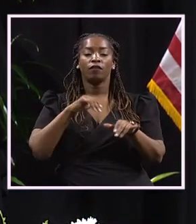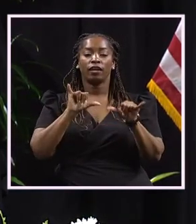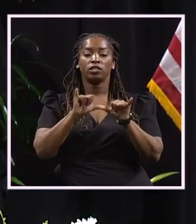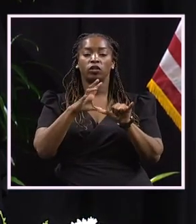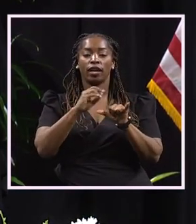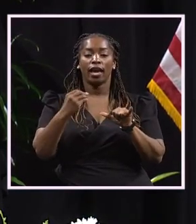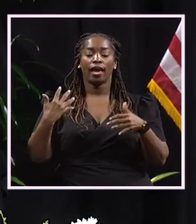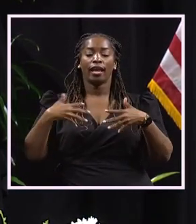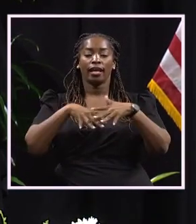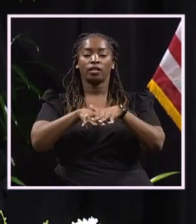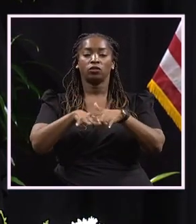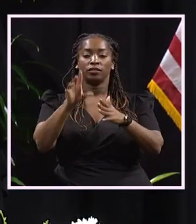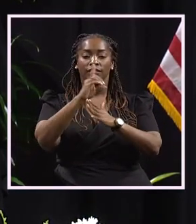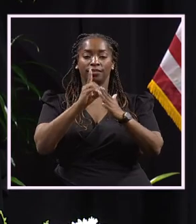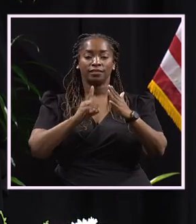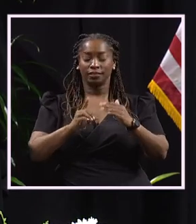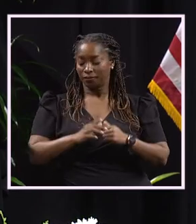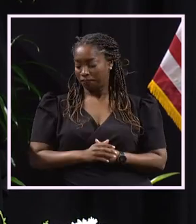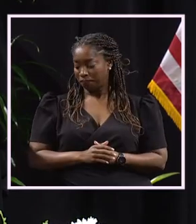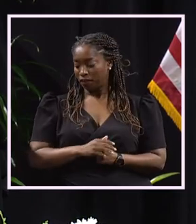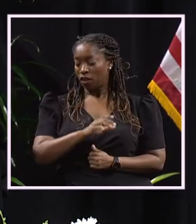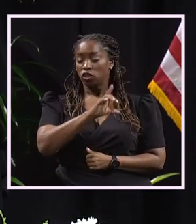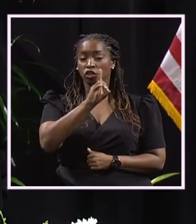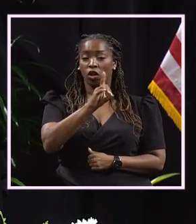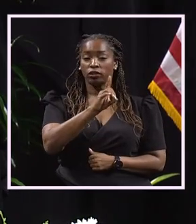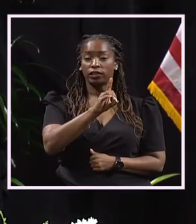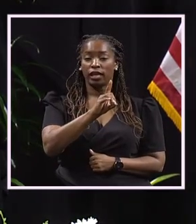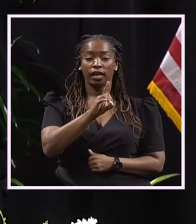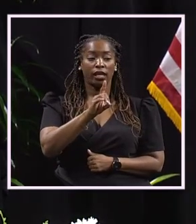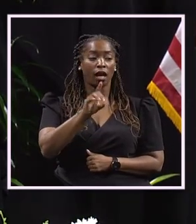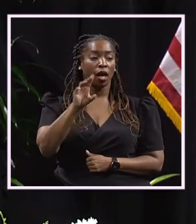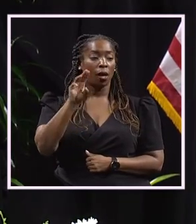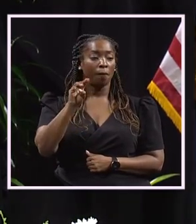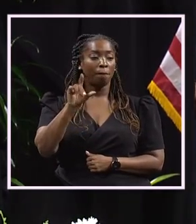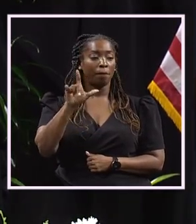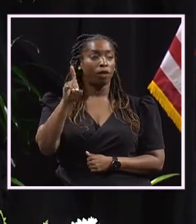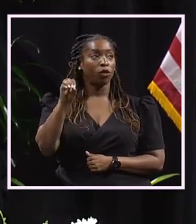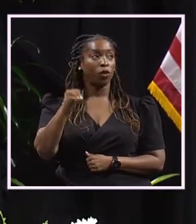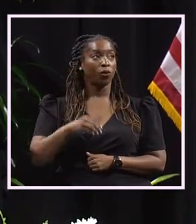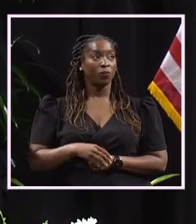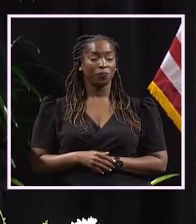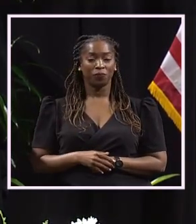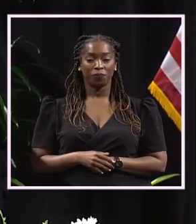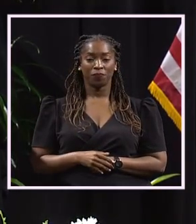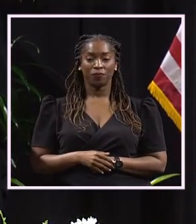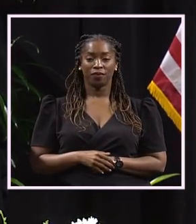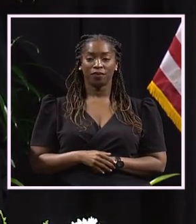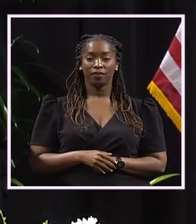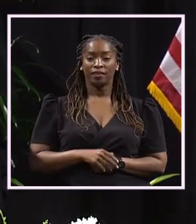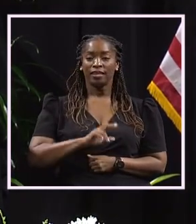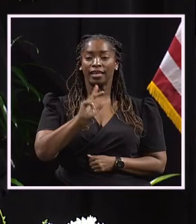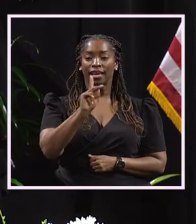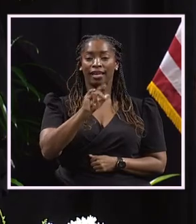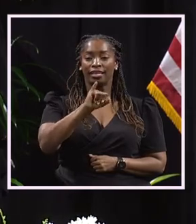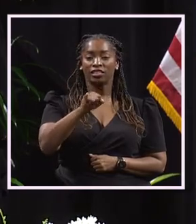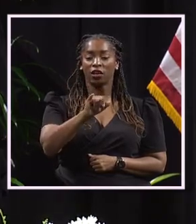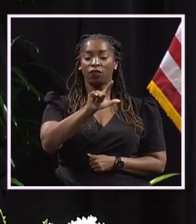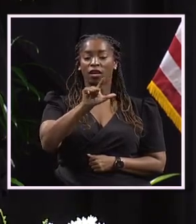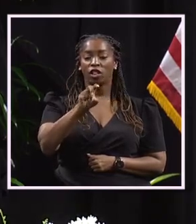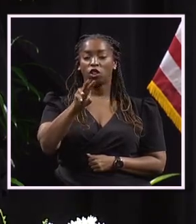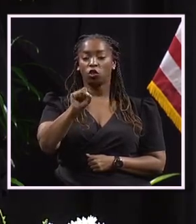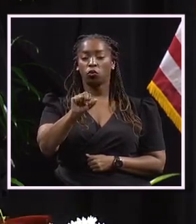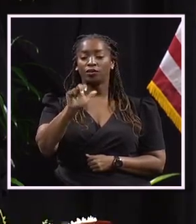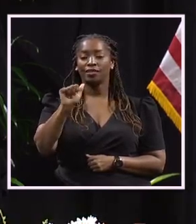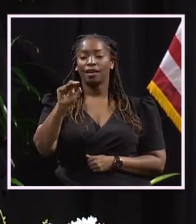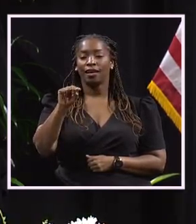Dawson W. Milner. Hayden Jeffrey Lewis Anderson, magna